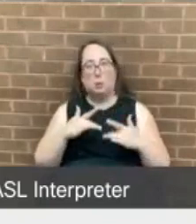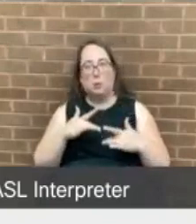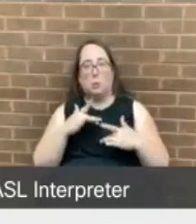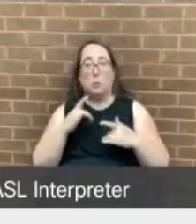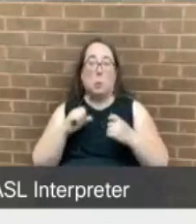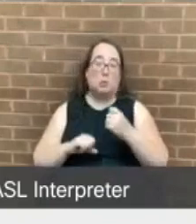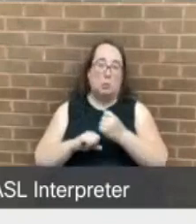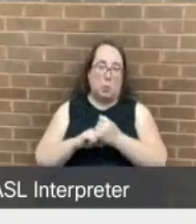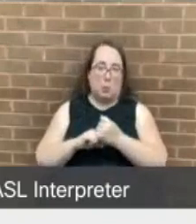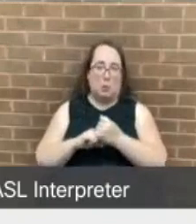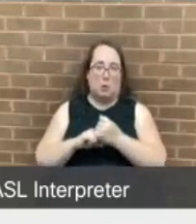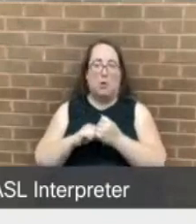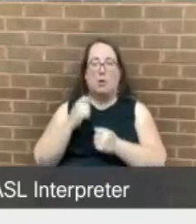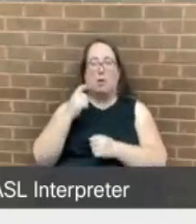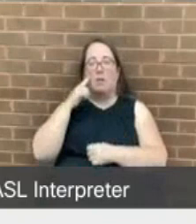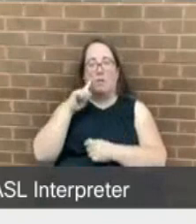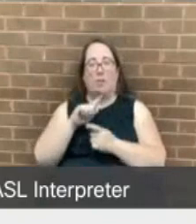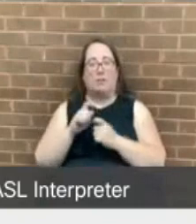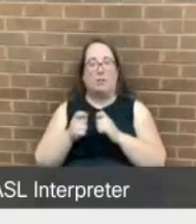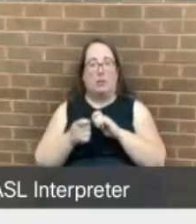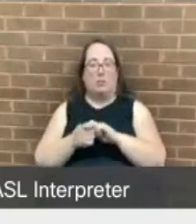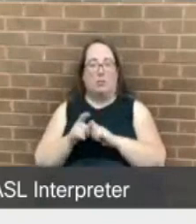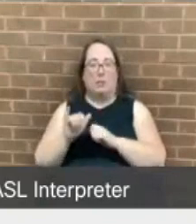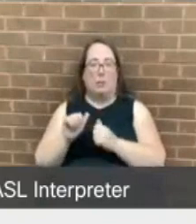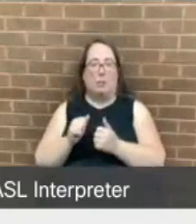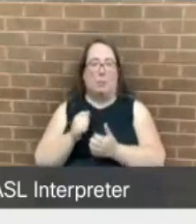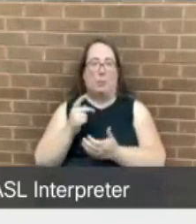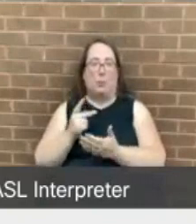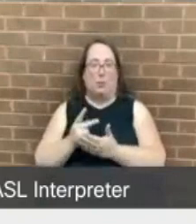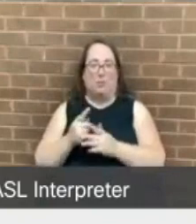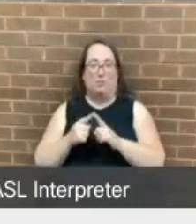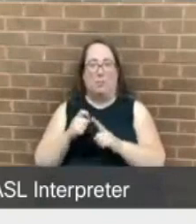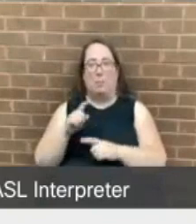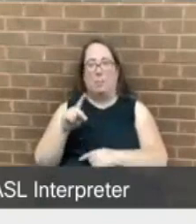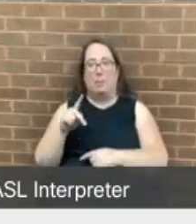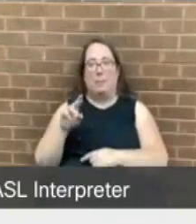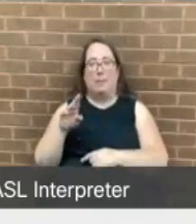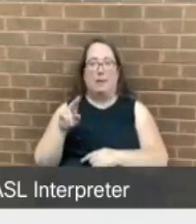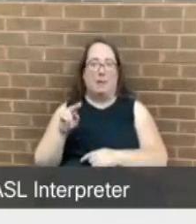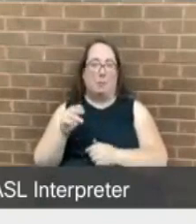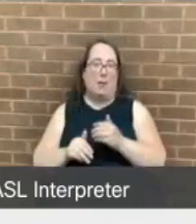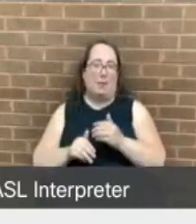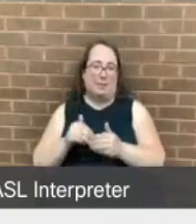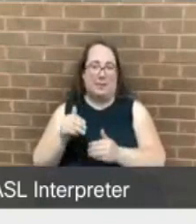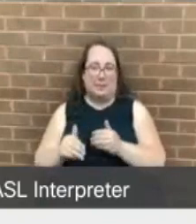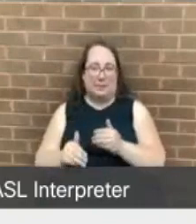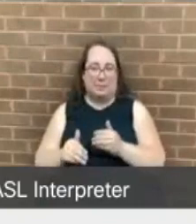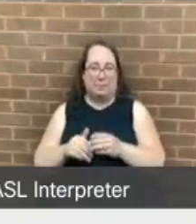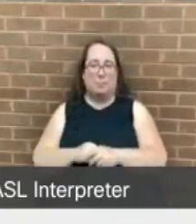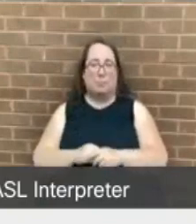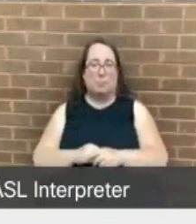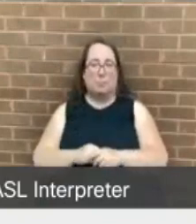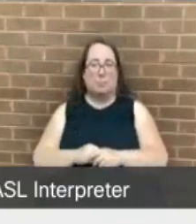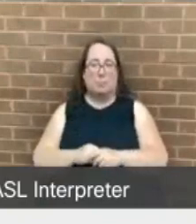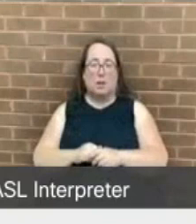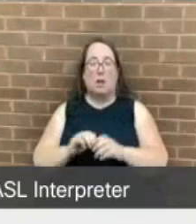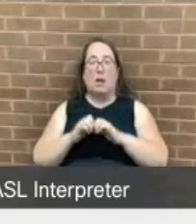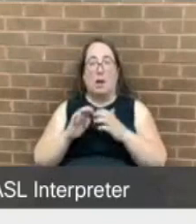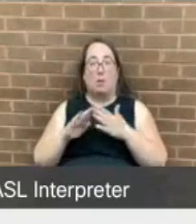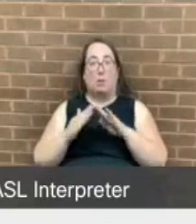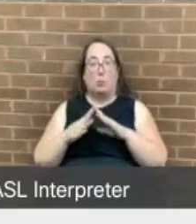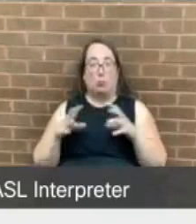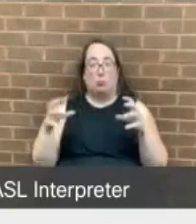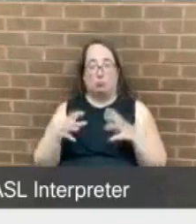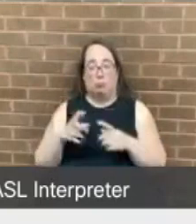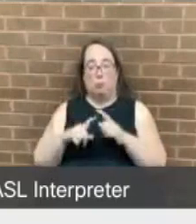support for the changes that will be approved out of that PBN process. And so the way the community came together